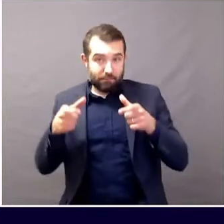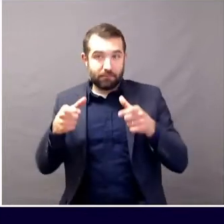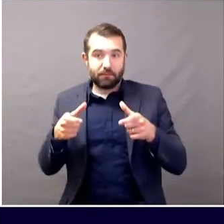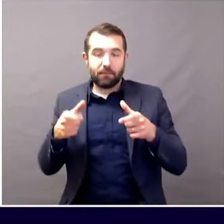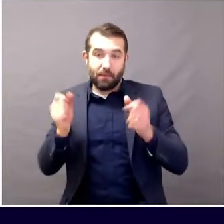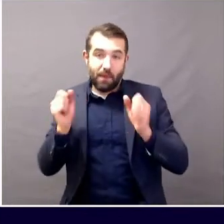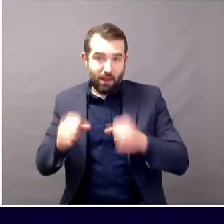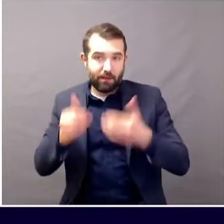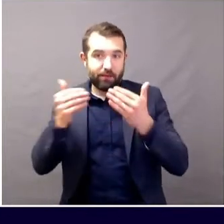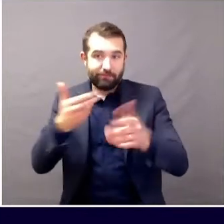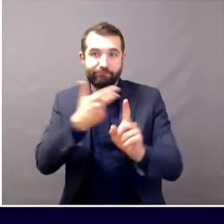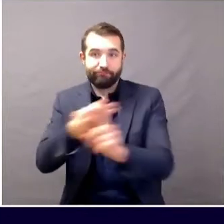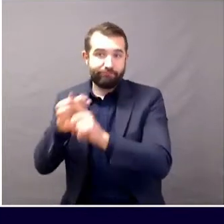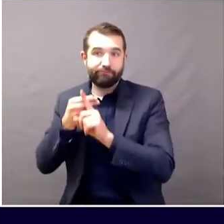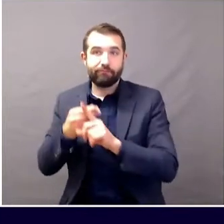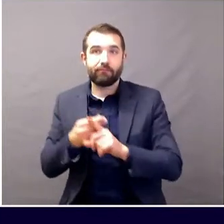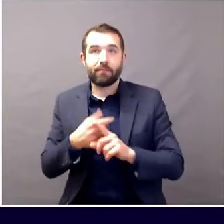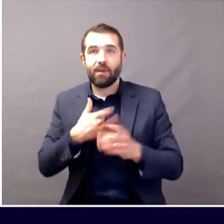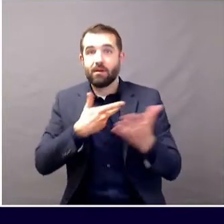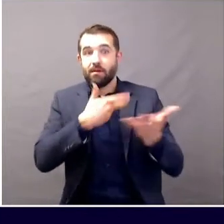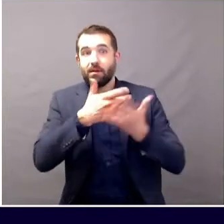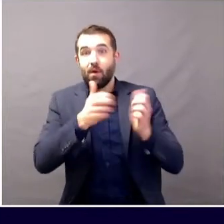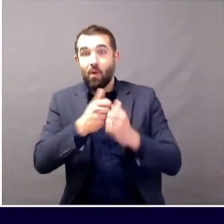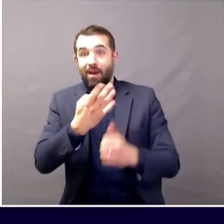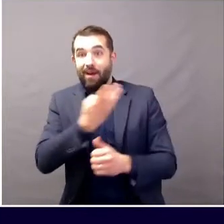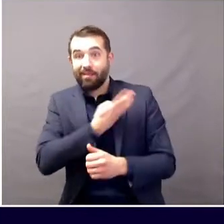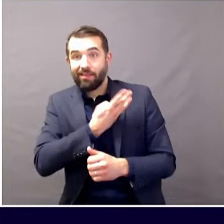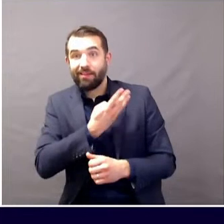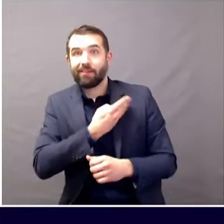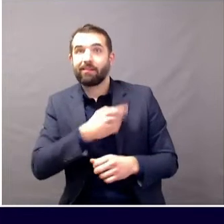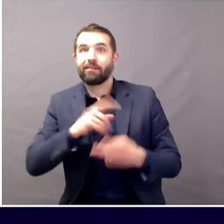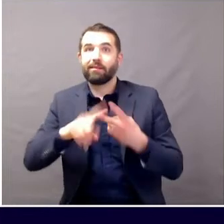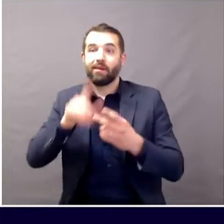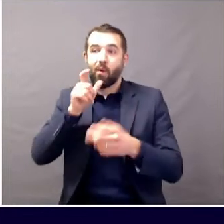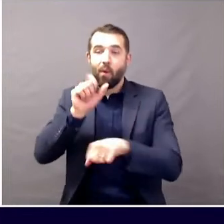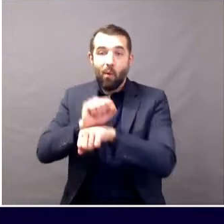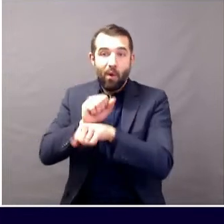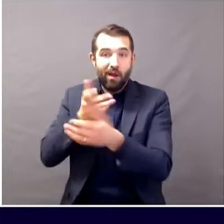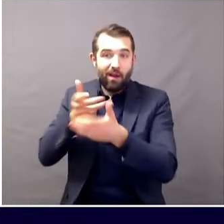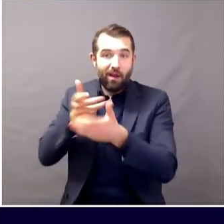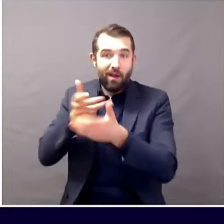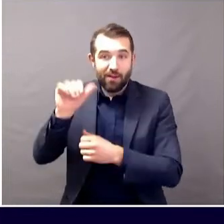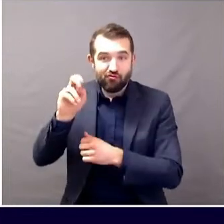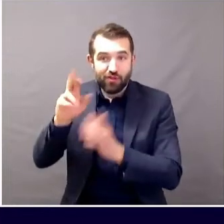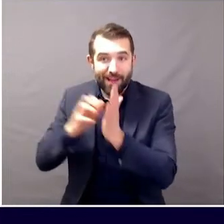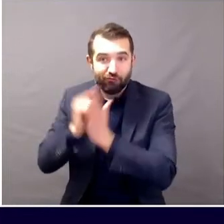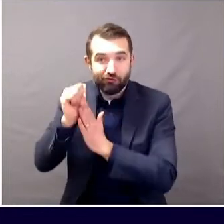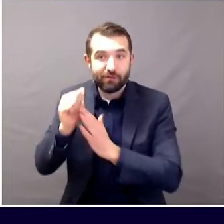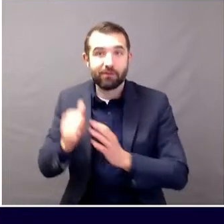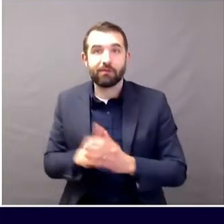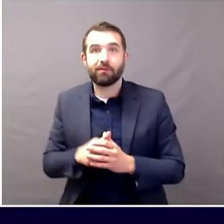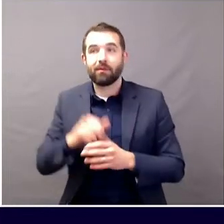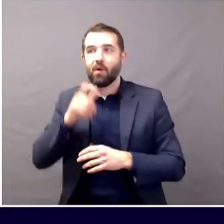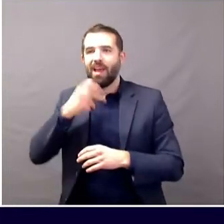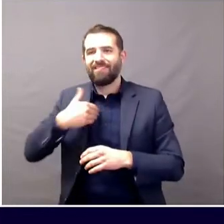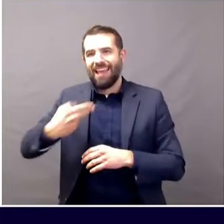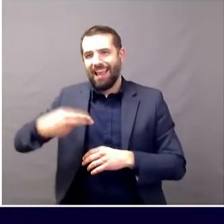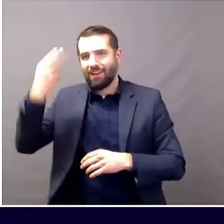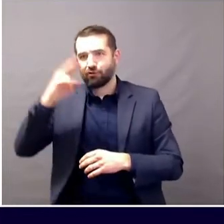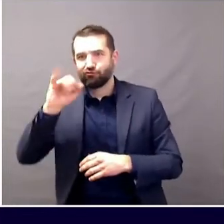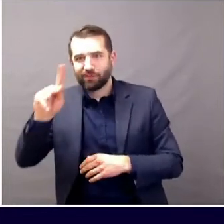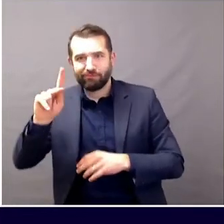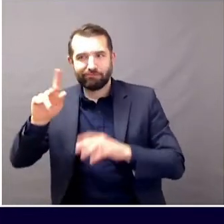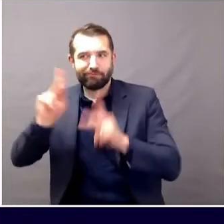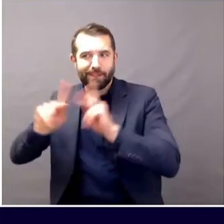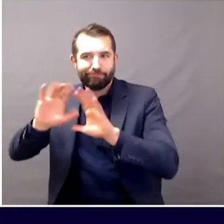with dialysis patients, those who work in oncology, those who work with other high-risk patients. It is a bit of a balance because